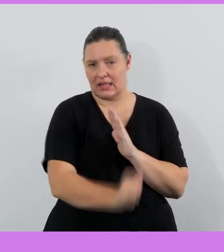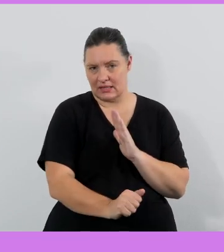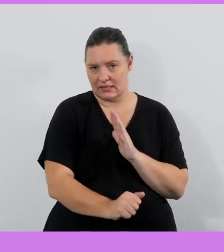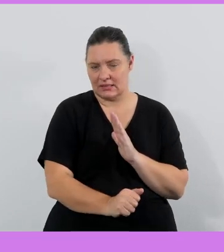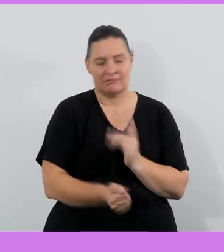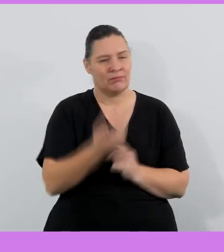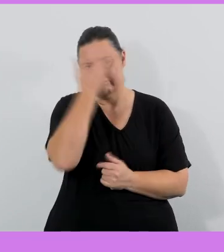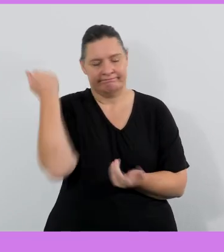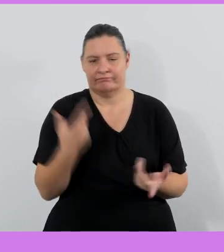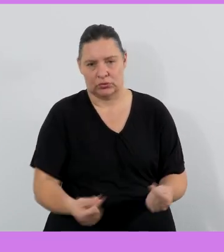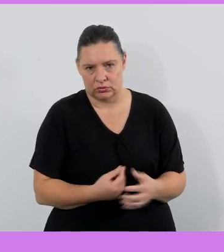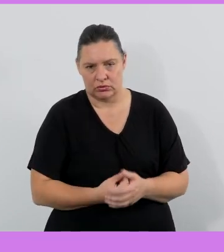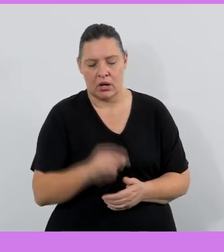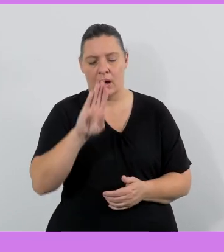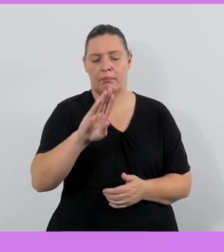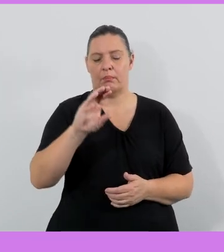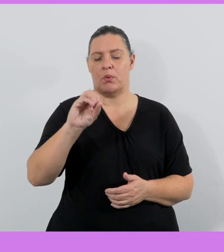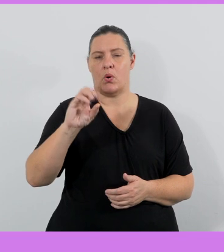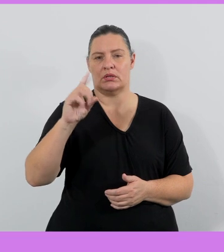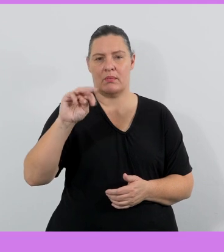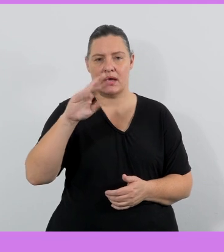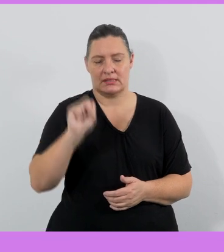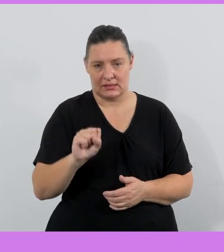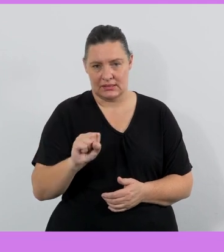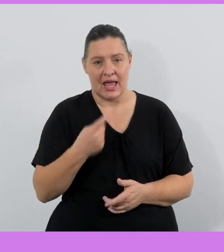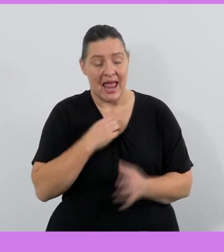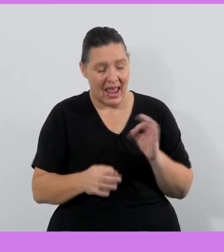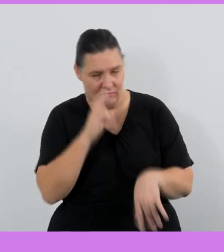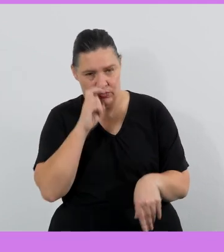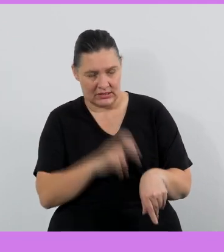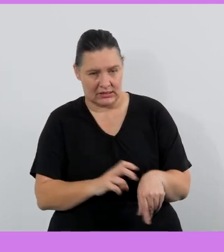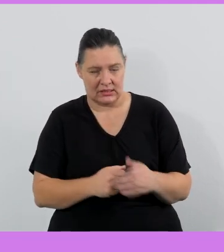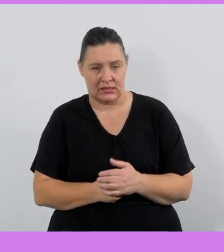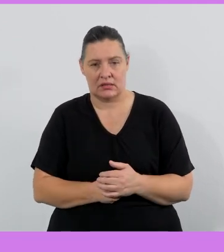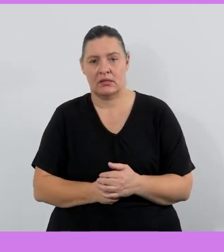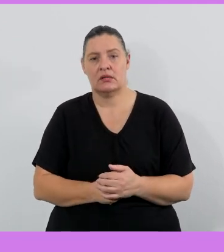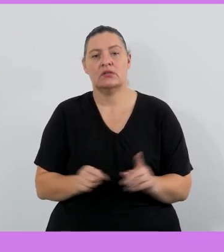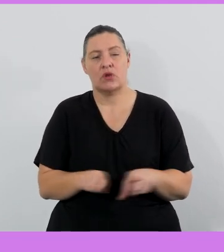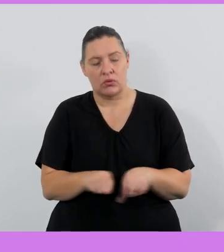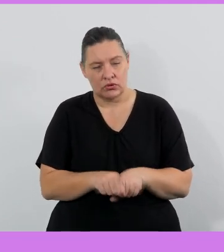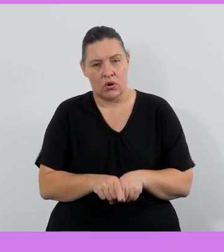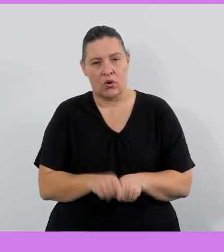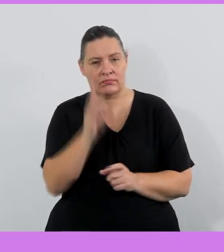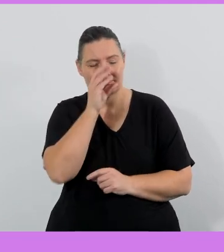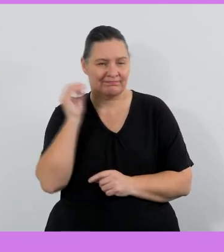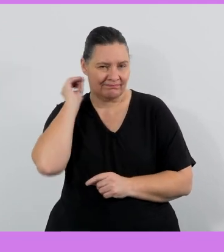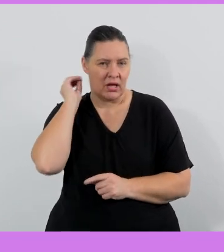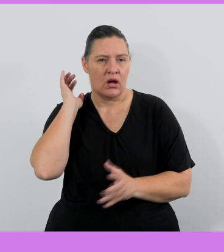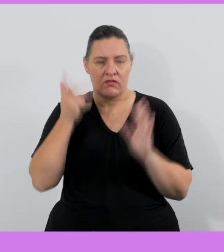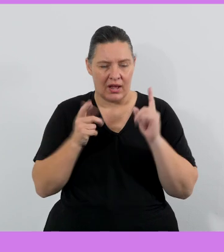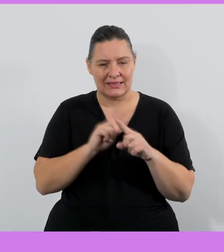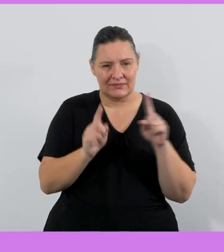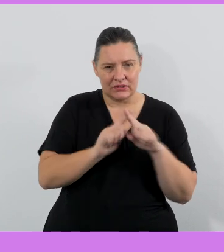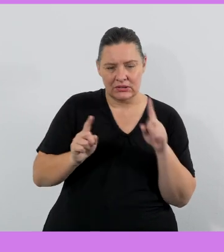often lacking. Like, for example, BODMAS. Apply BODMAS when it's necessary. I also want you to keep in mind confusion with